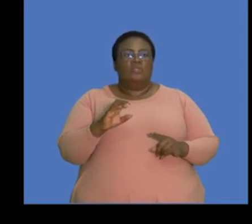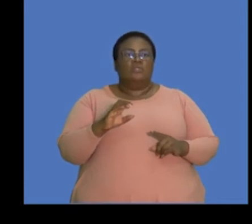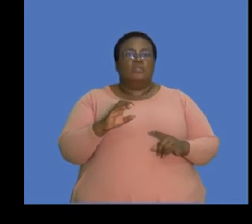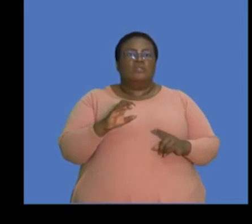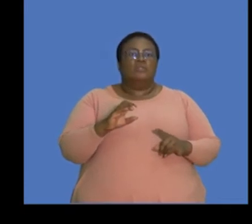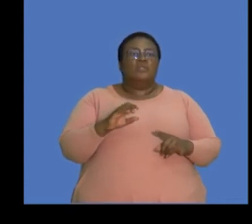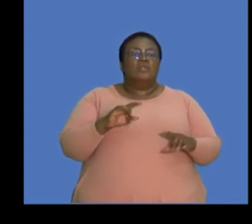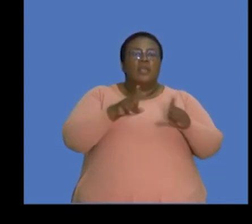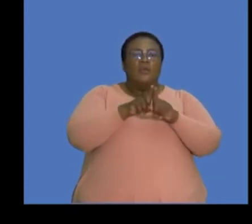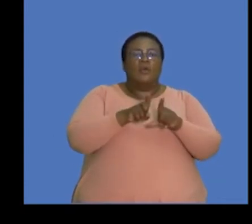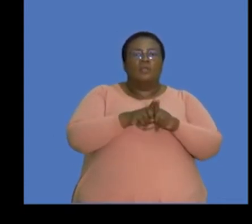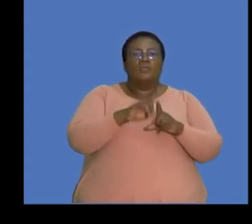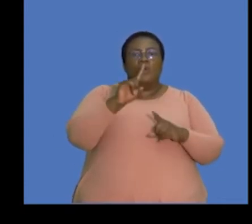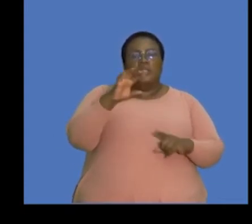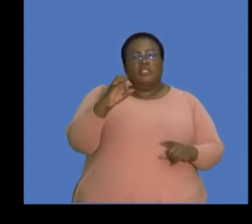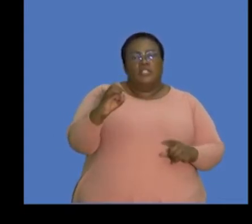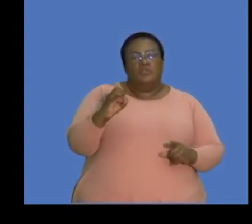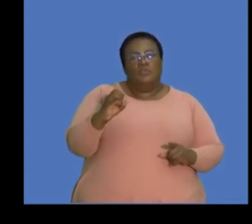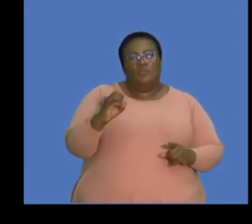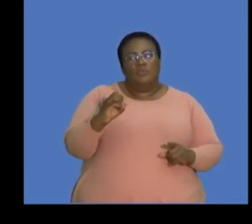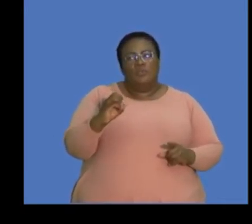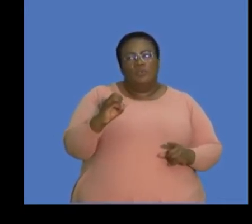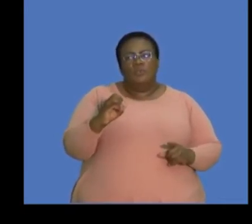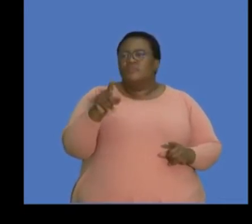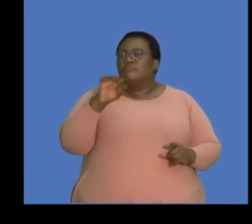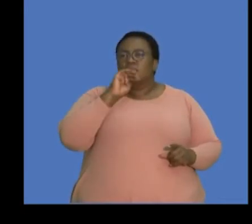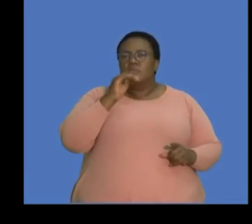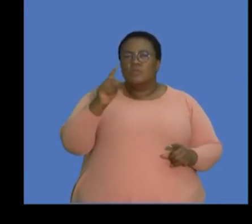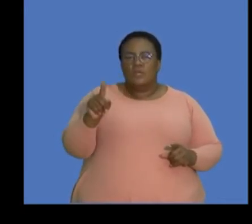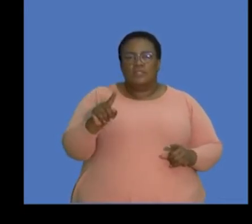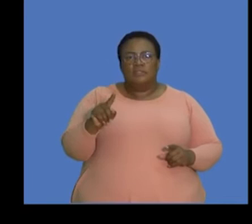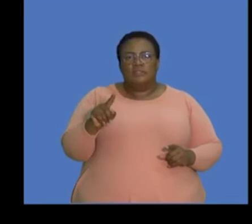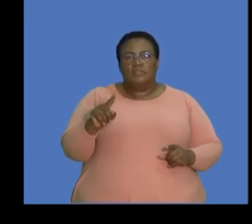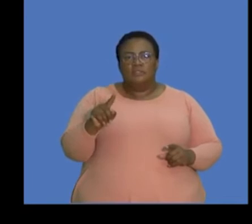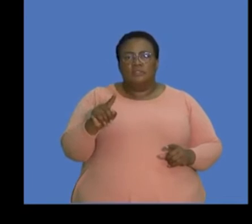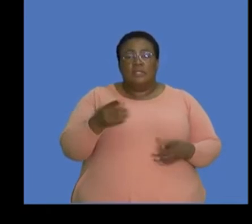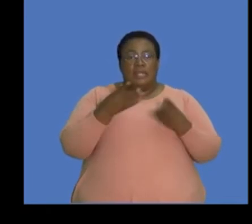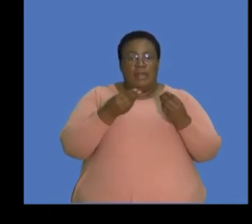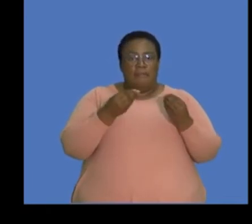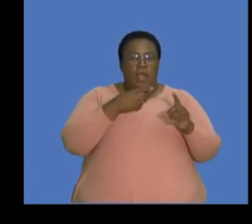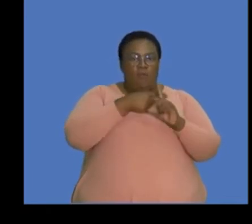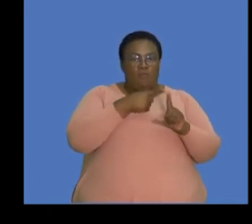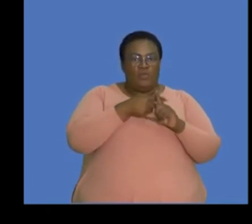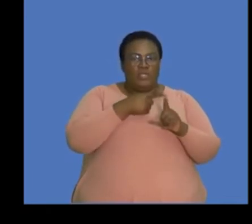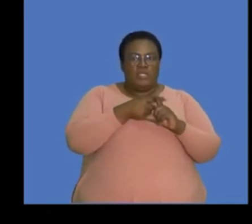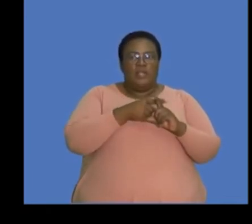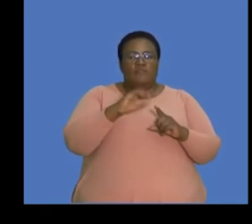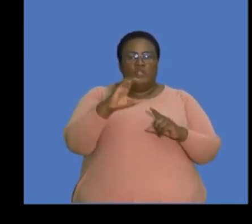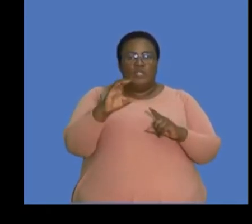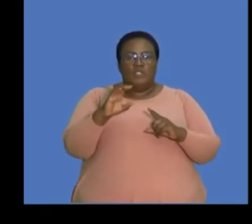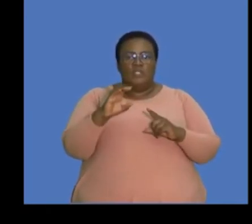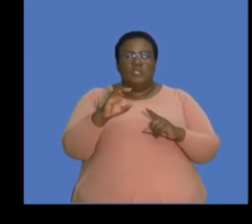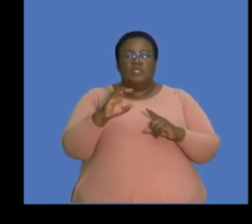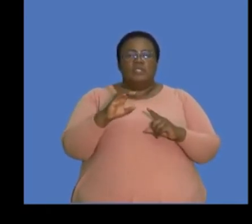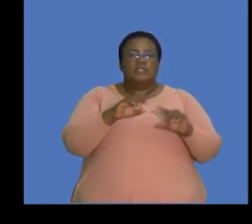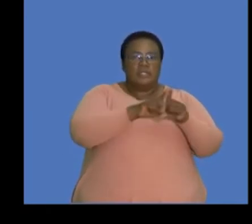0. Okay, is equal to 0. What does this mean? It means that the number of positive charges equals the number